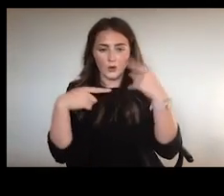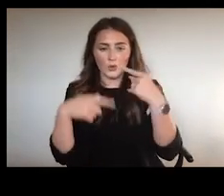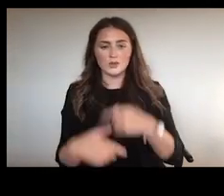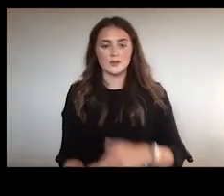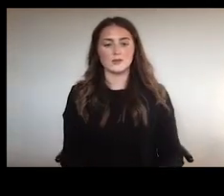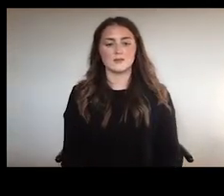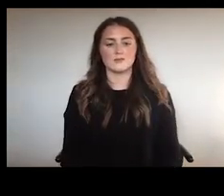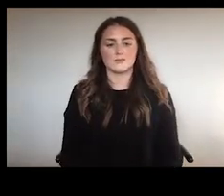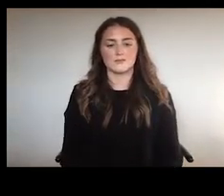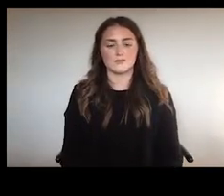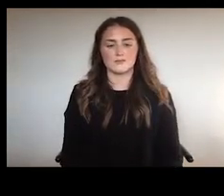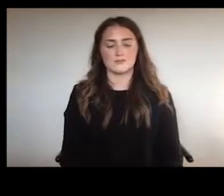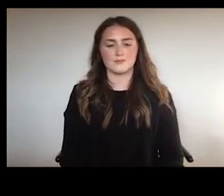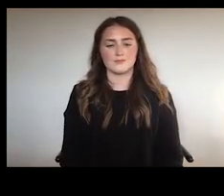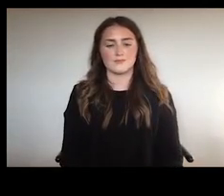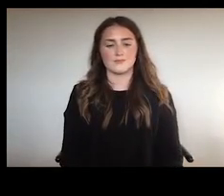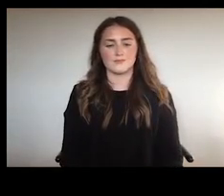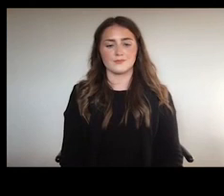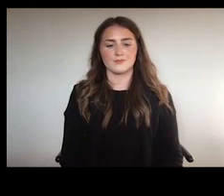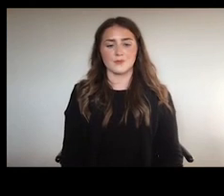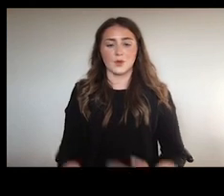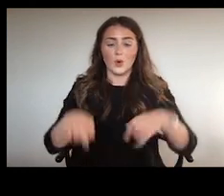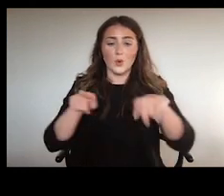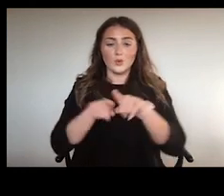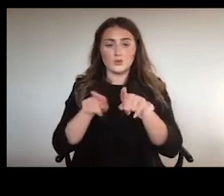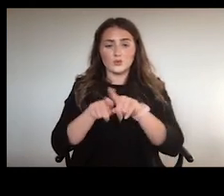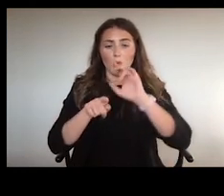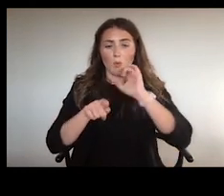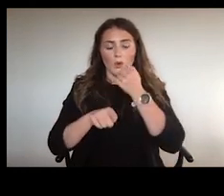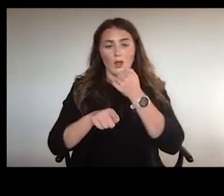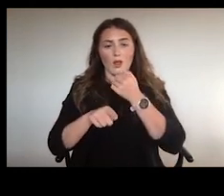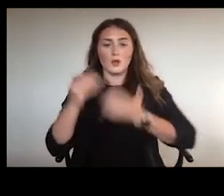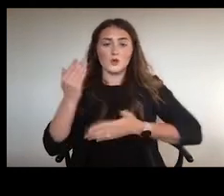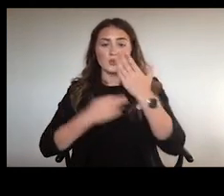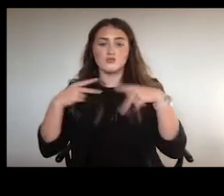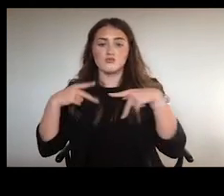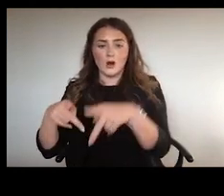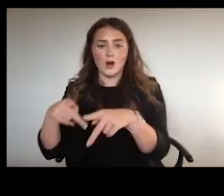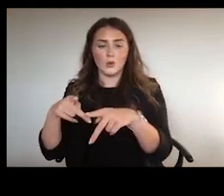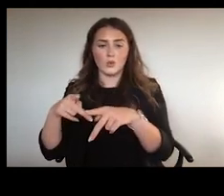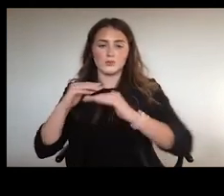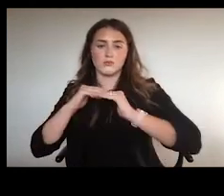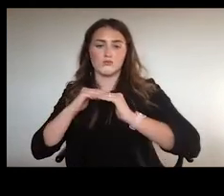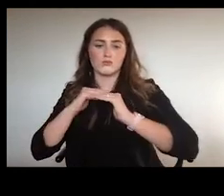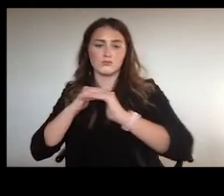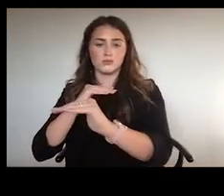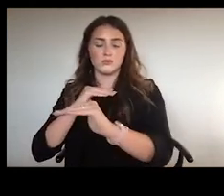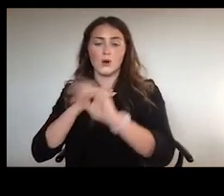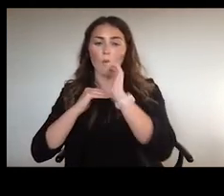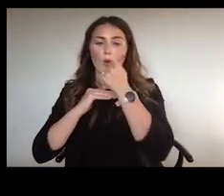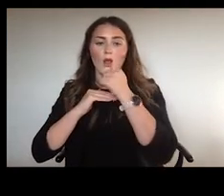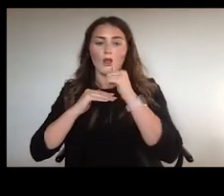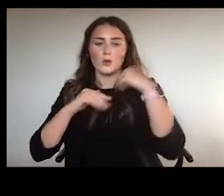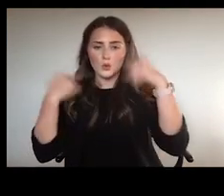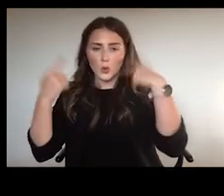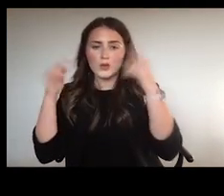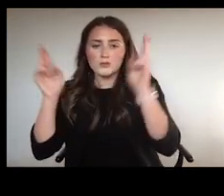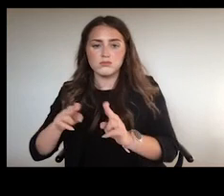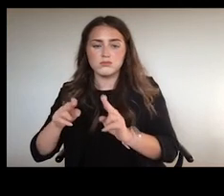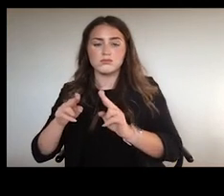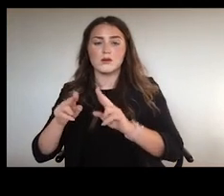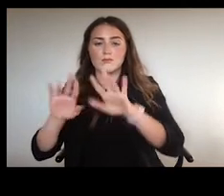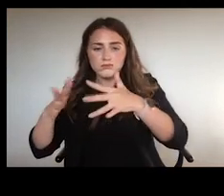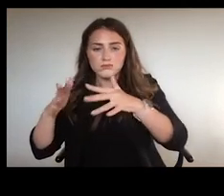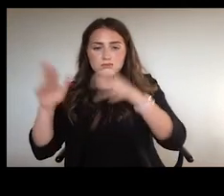noise. Mitigation measures will also include the use of low noise road surfacing technologies on new road